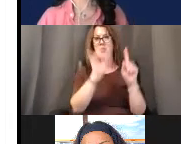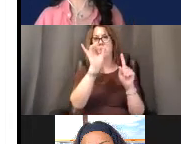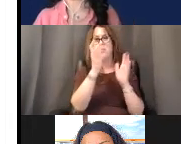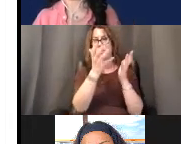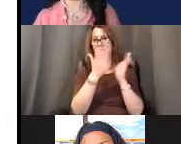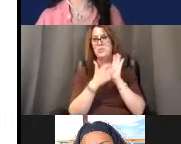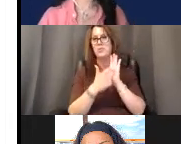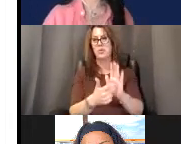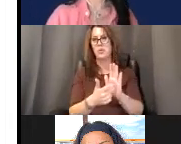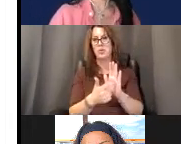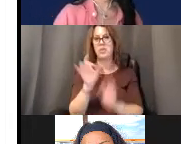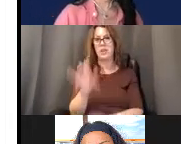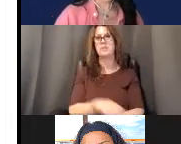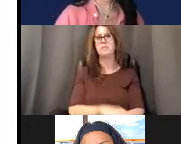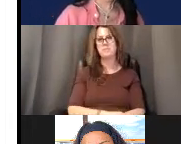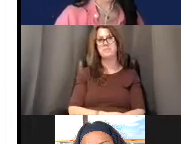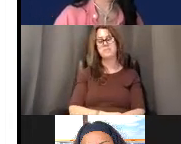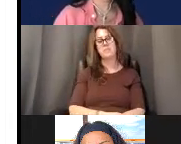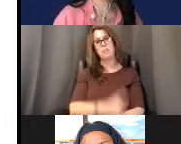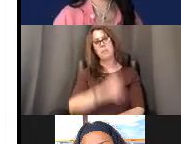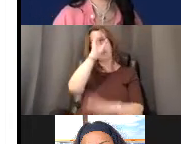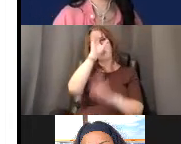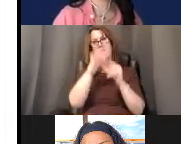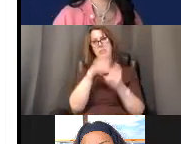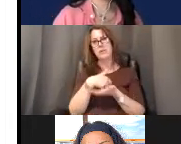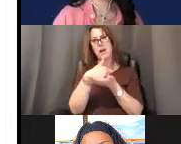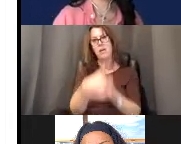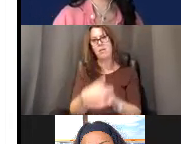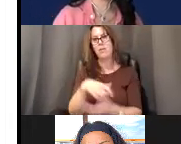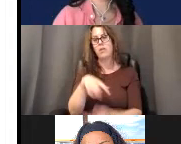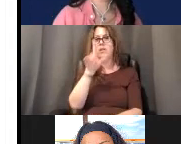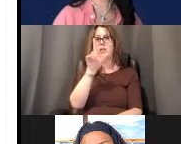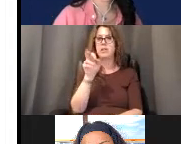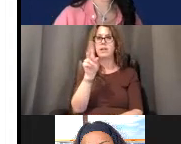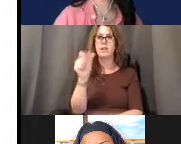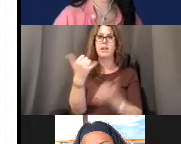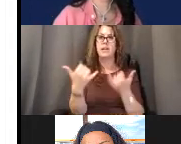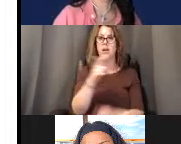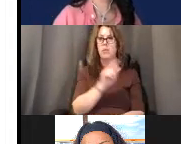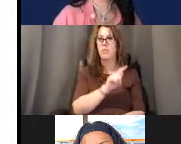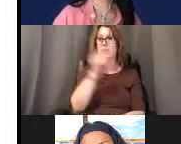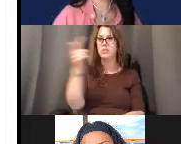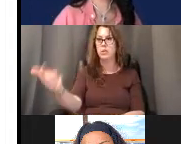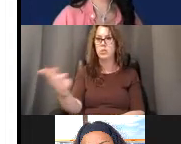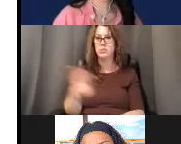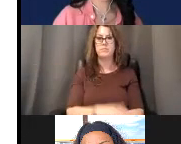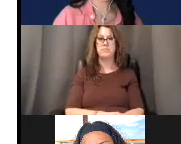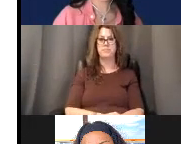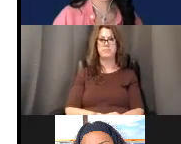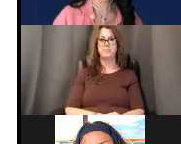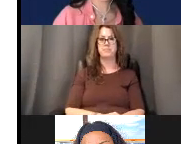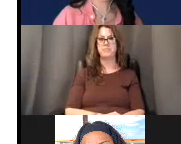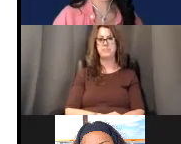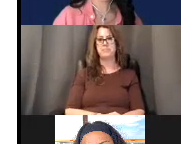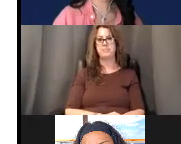And hopefully this was helpful. Lydia, I think we can turn it back to you to manage any questions.